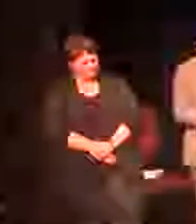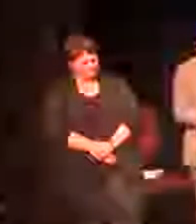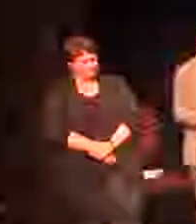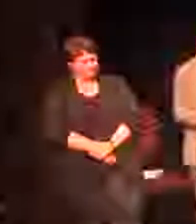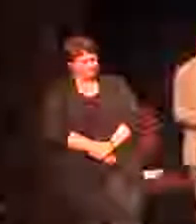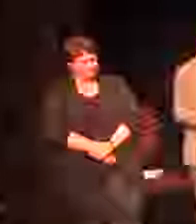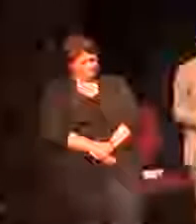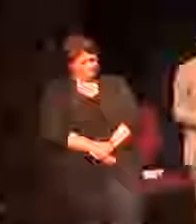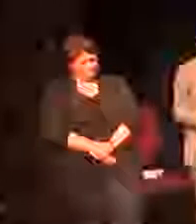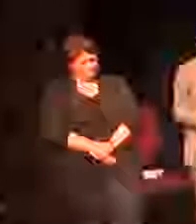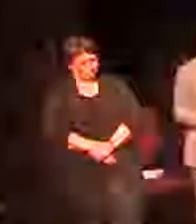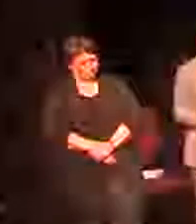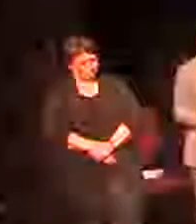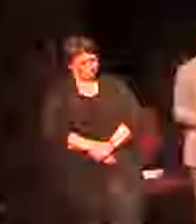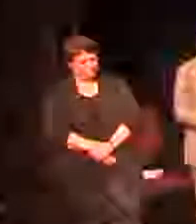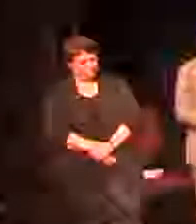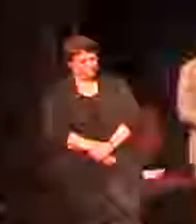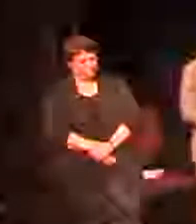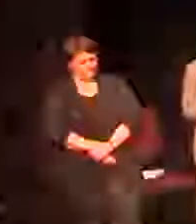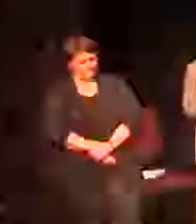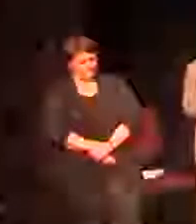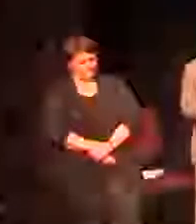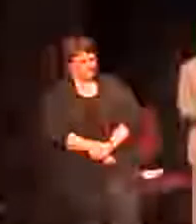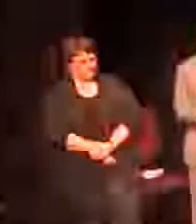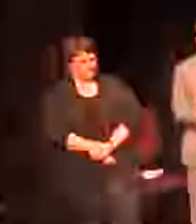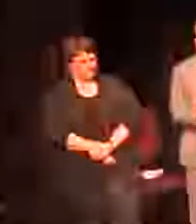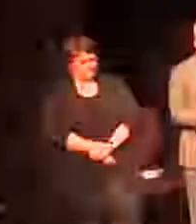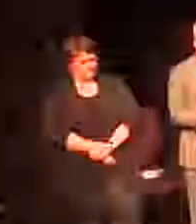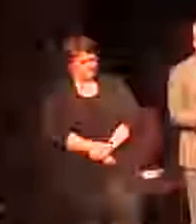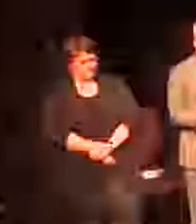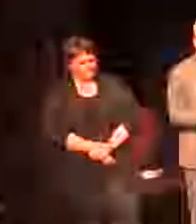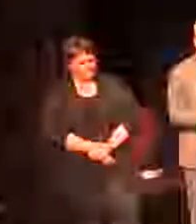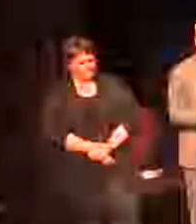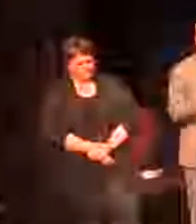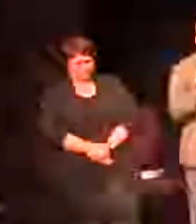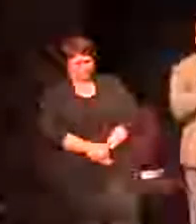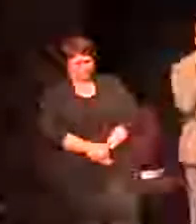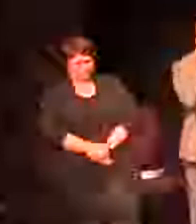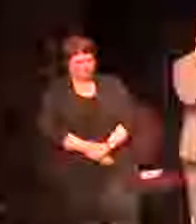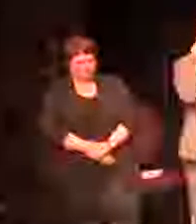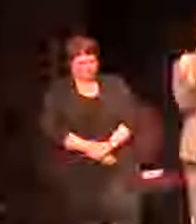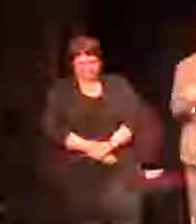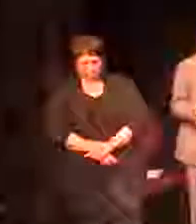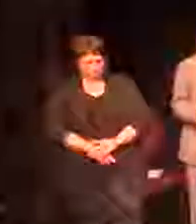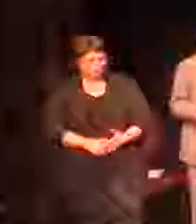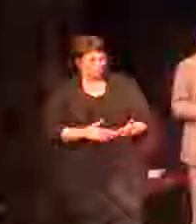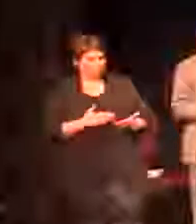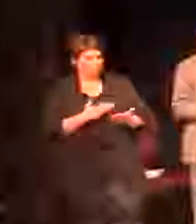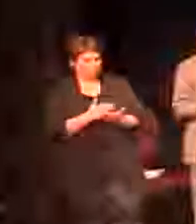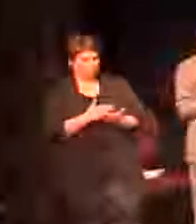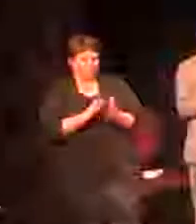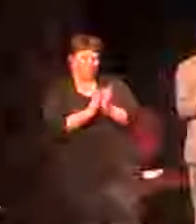plan to get that legislation to enable real action in Canada? All right. I